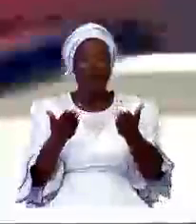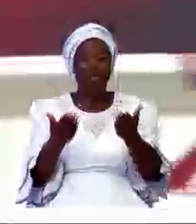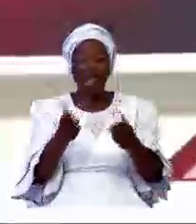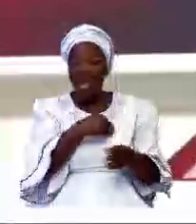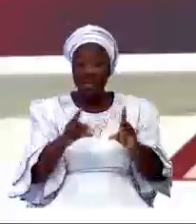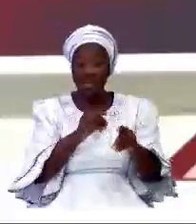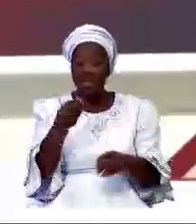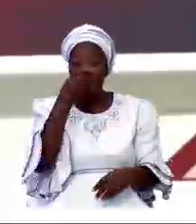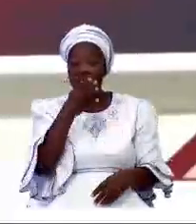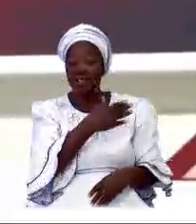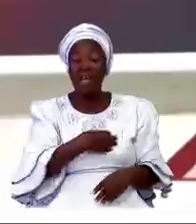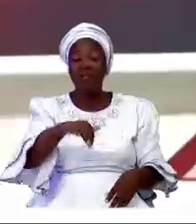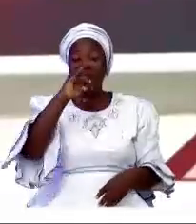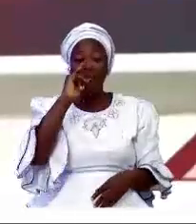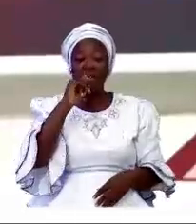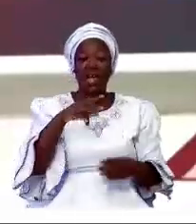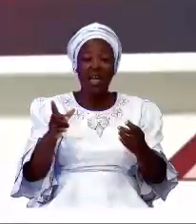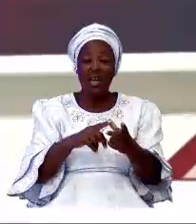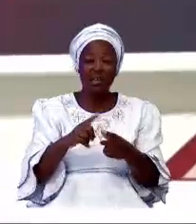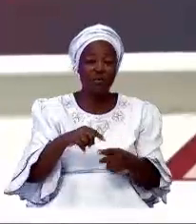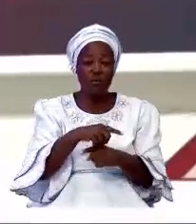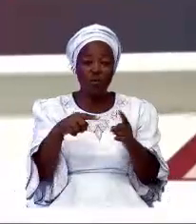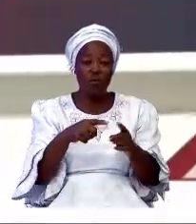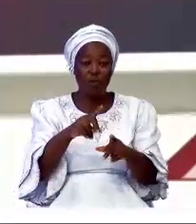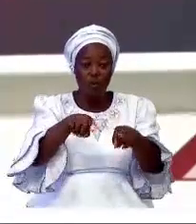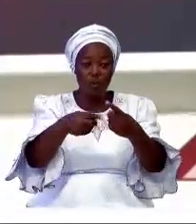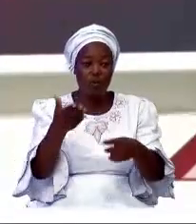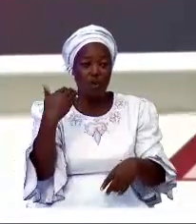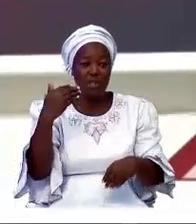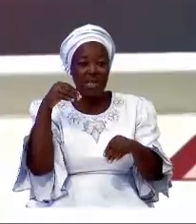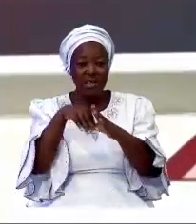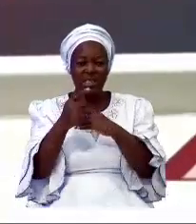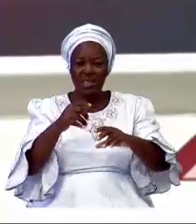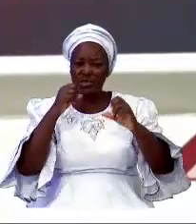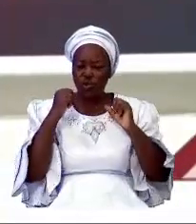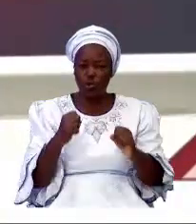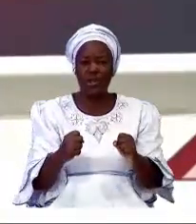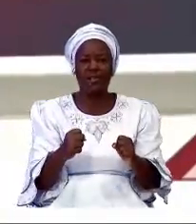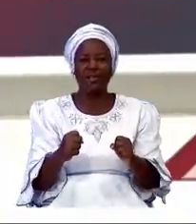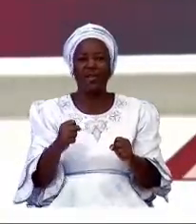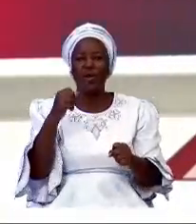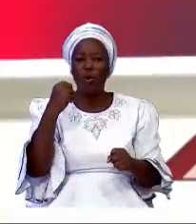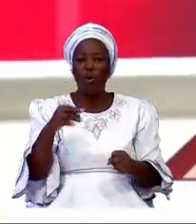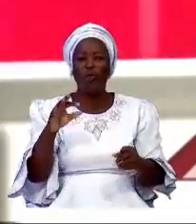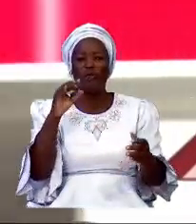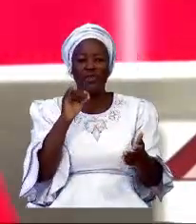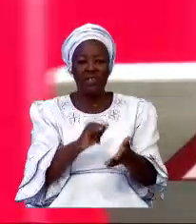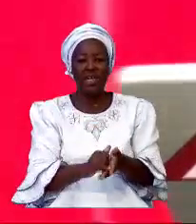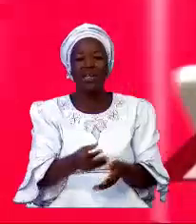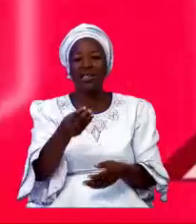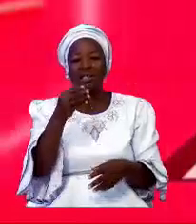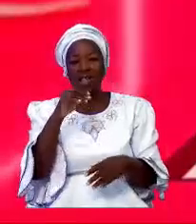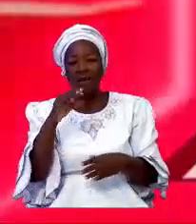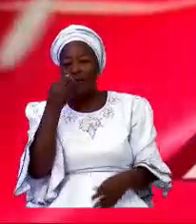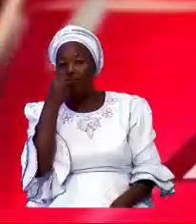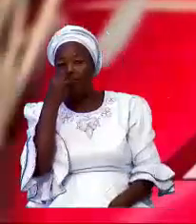told, and he arose and did eat and drink and went in